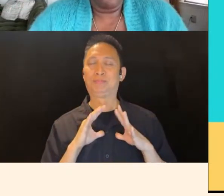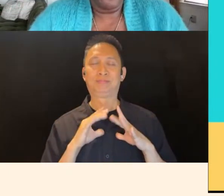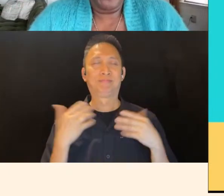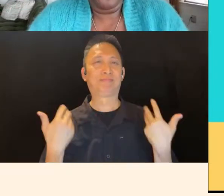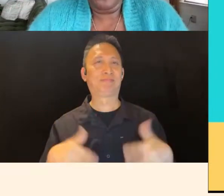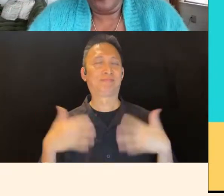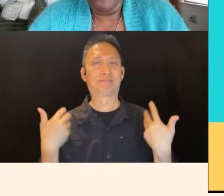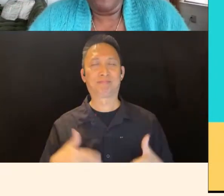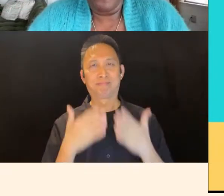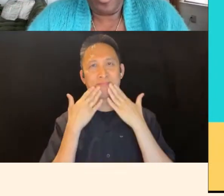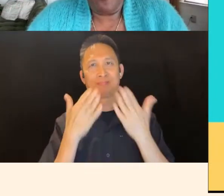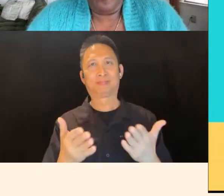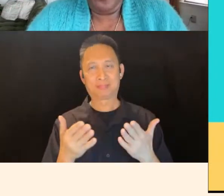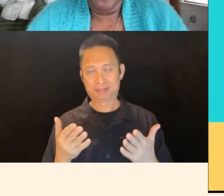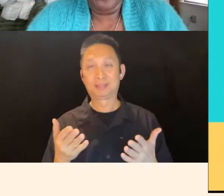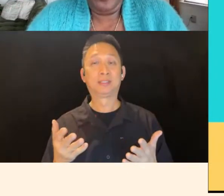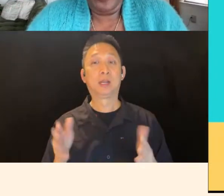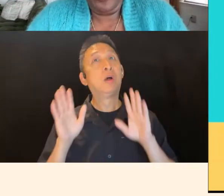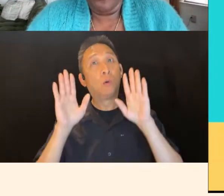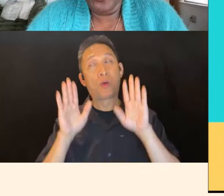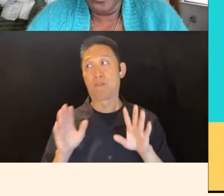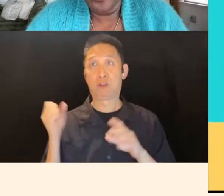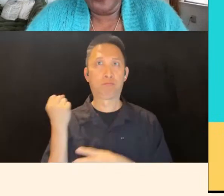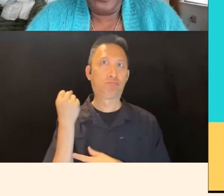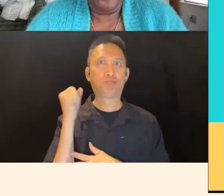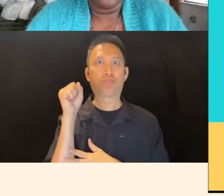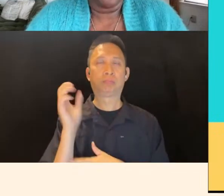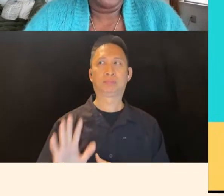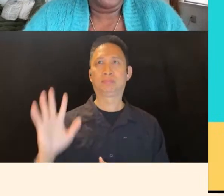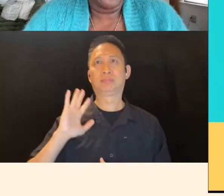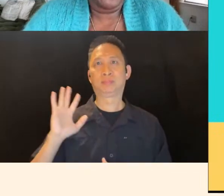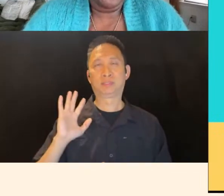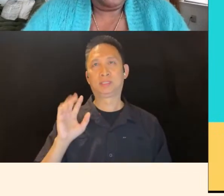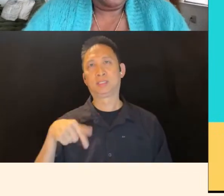the brave movements of our queer and